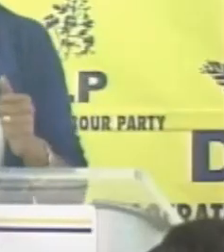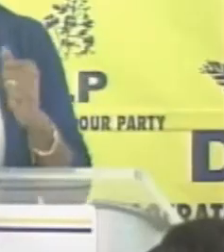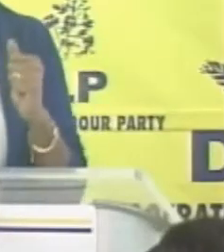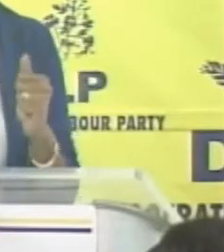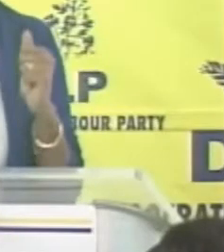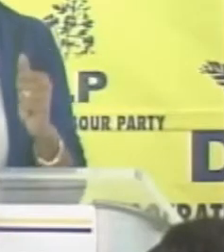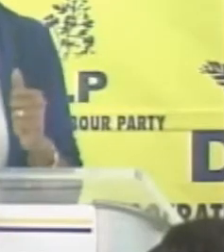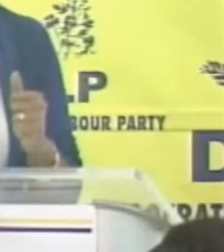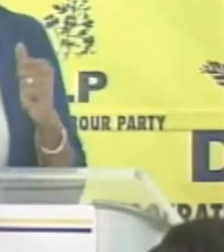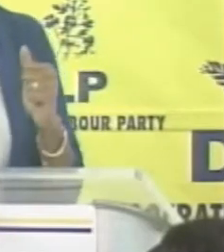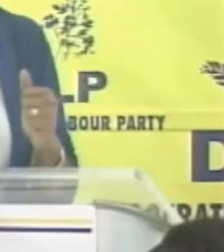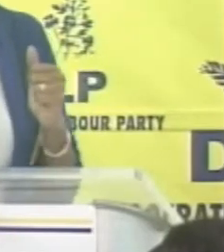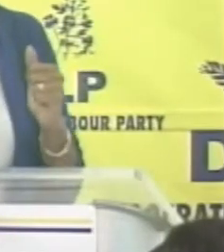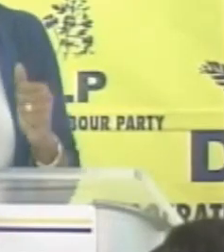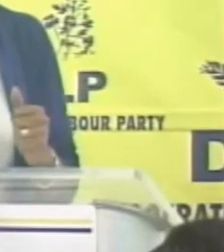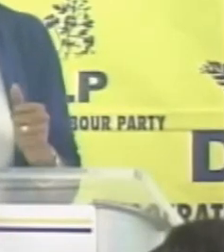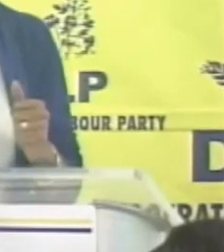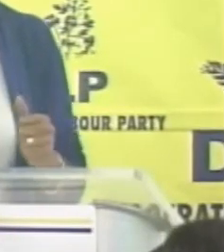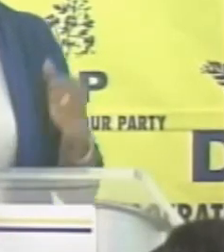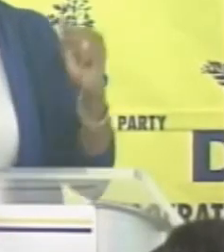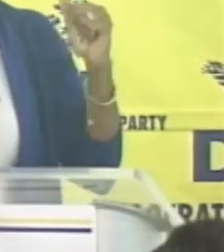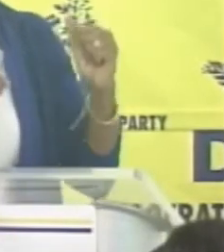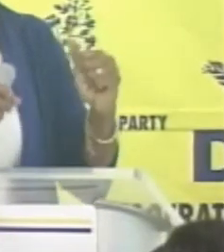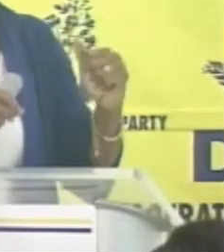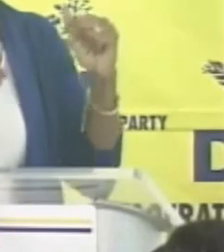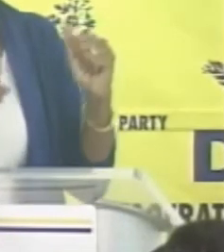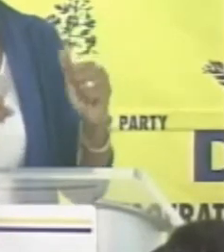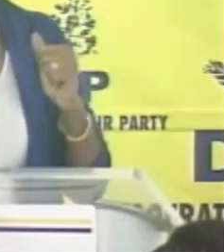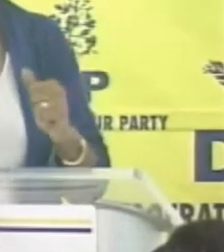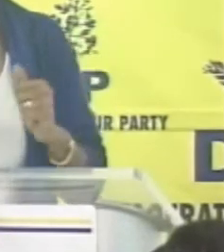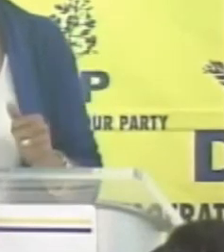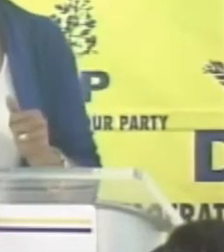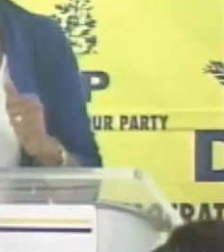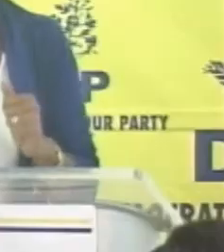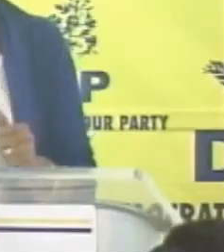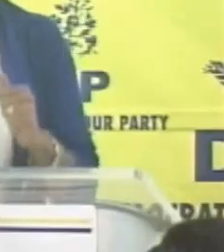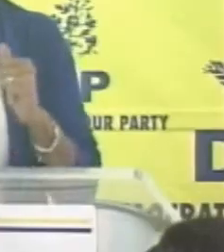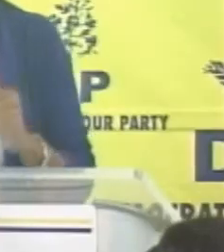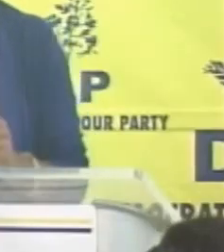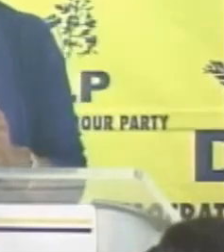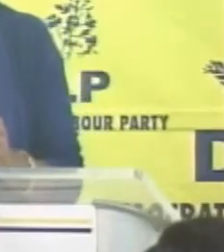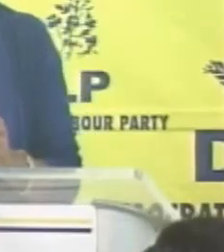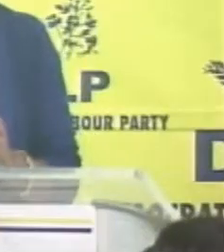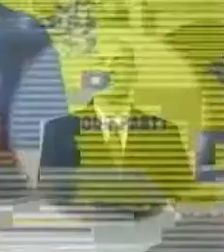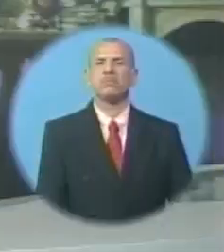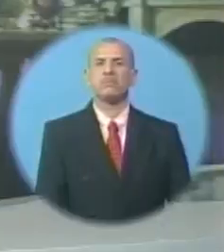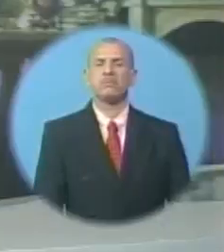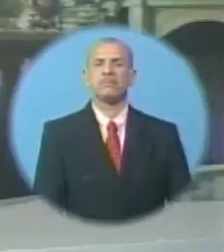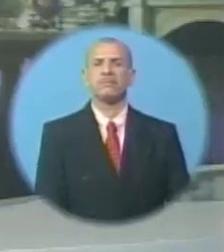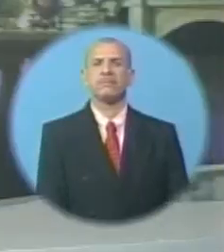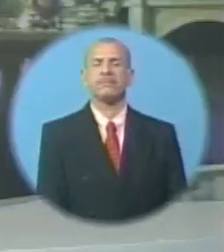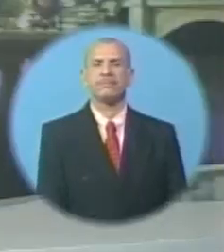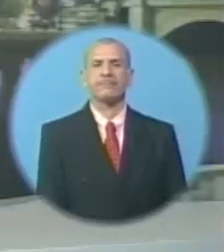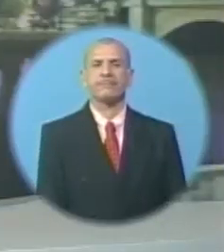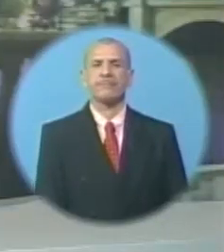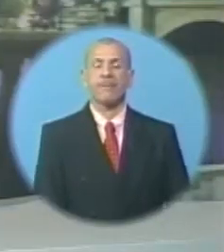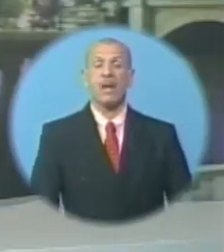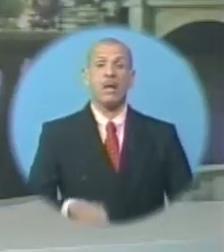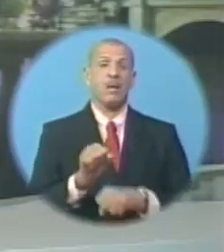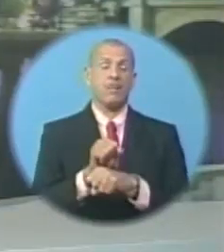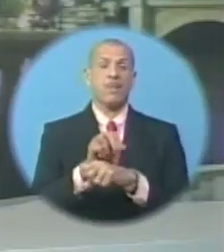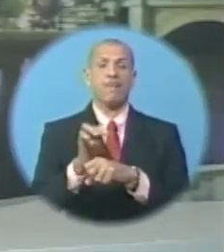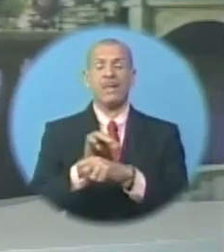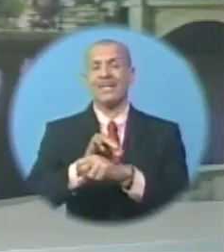private sector and in the unions to work together to ensure that we kept unemployment levels down. The Labour